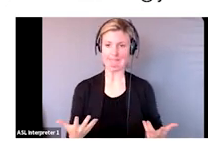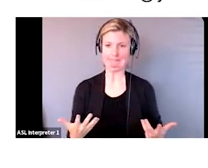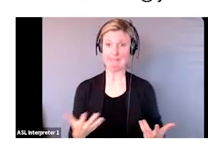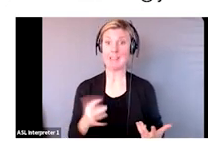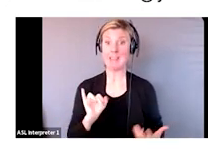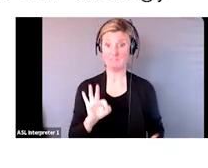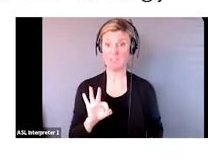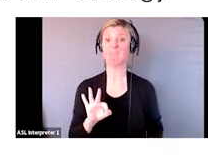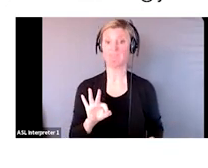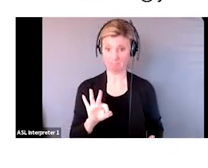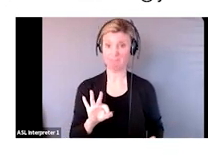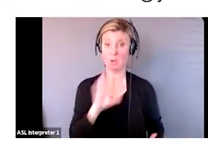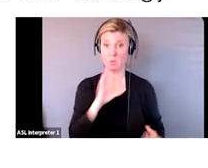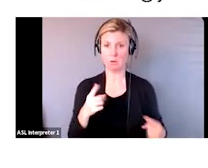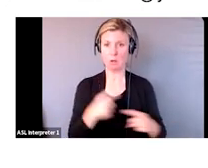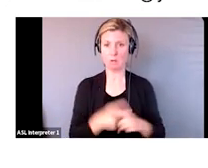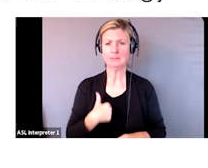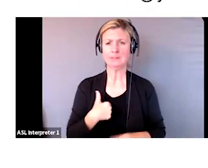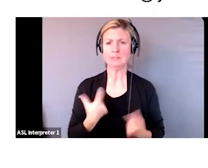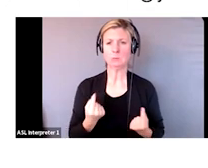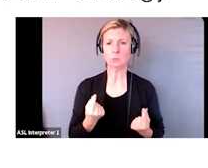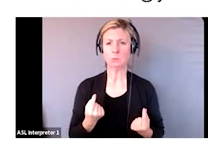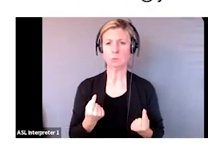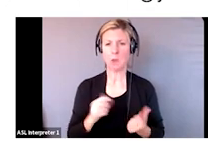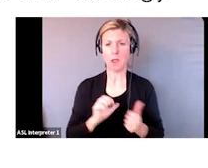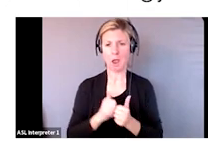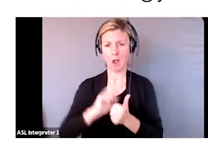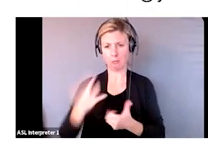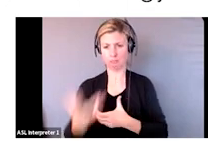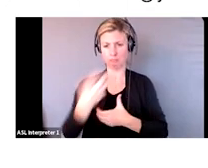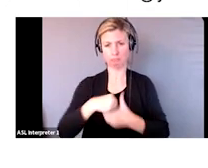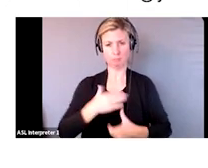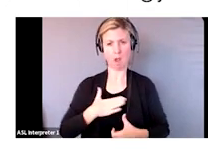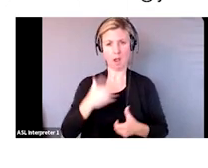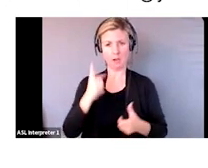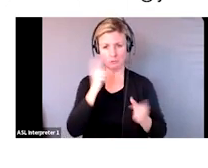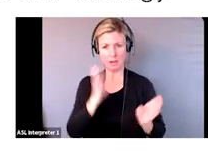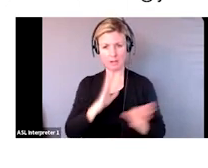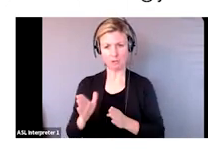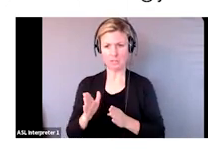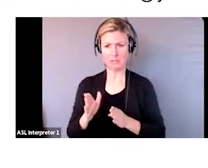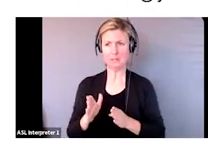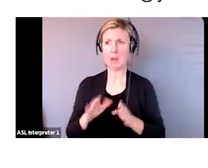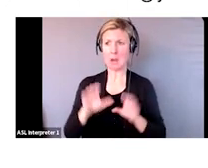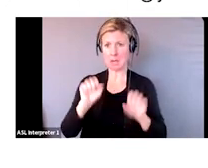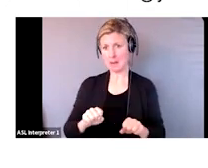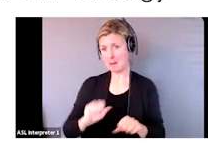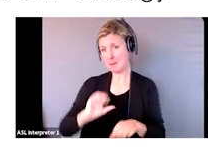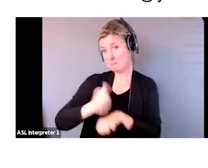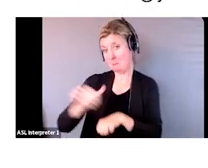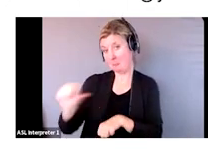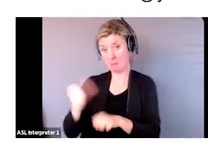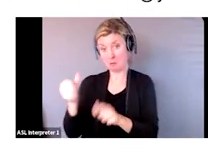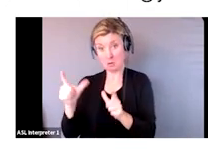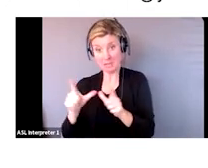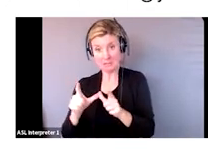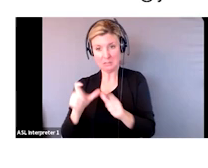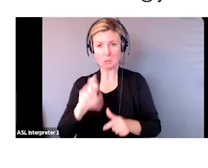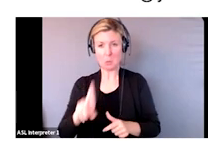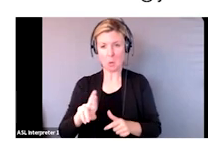that into your IP strategy? Are you going to license it? Or are you going to design around it? All those things need to be thought